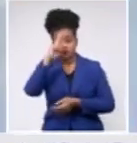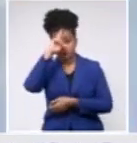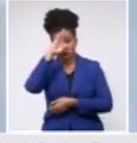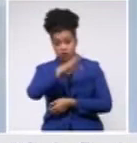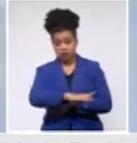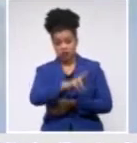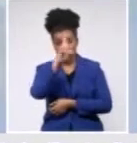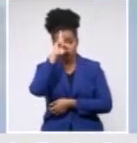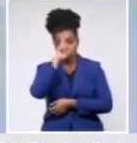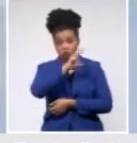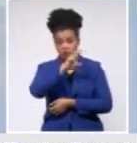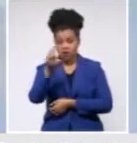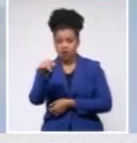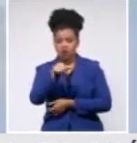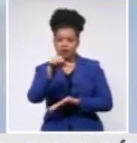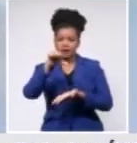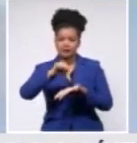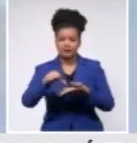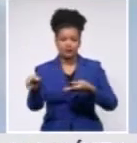Today,